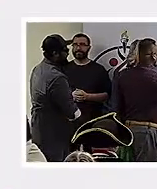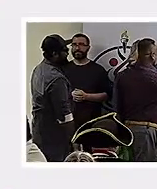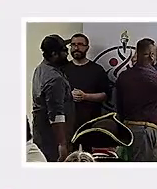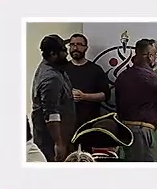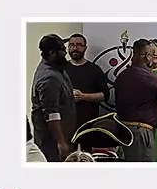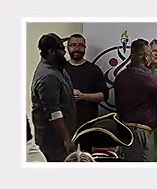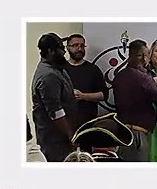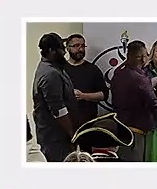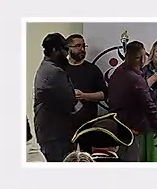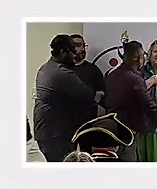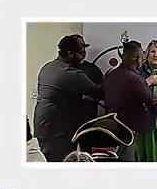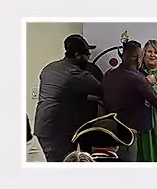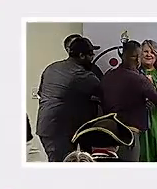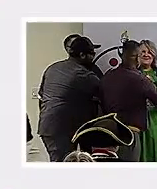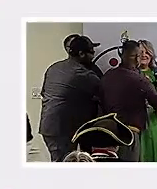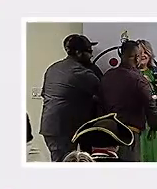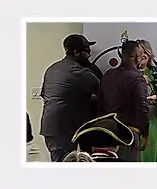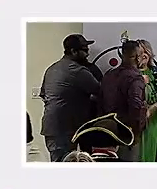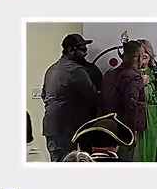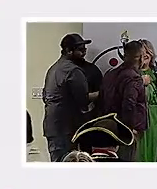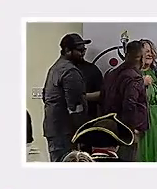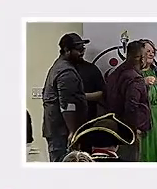Congratulations. Yes. Did you want to say a few things?